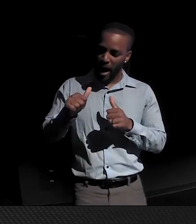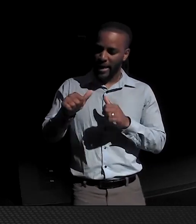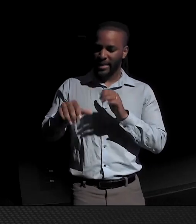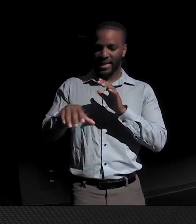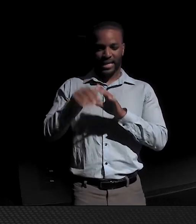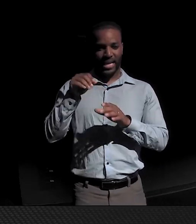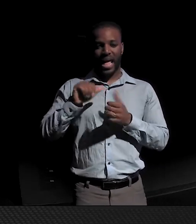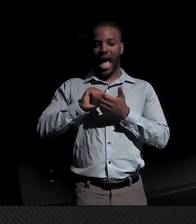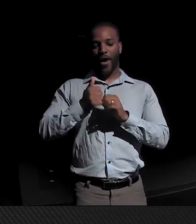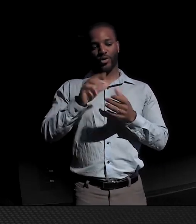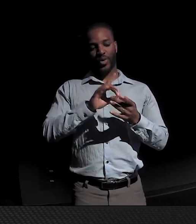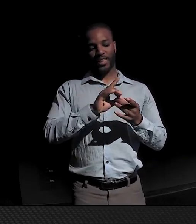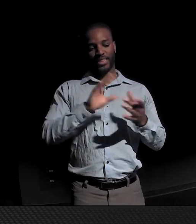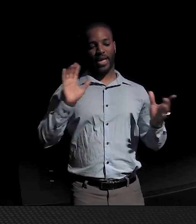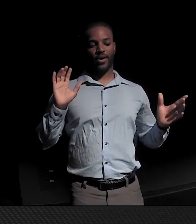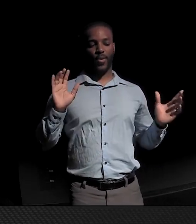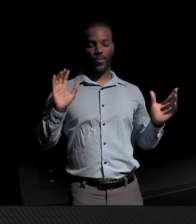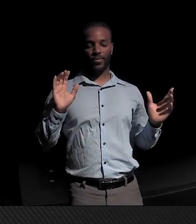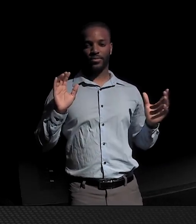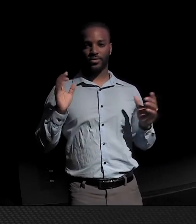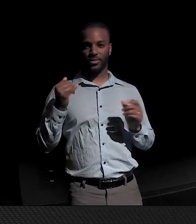how do you let that go today?